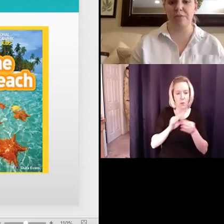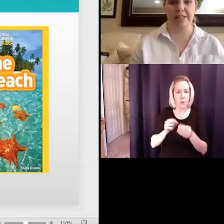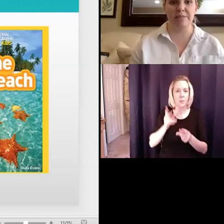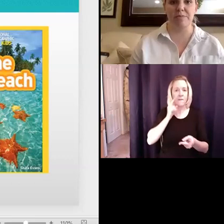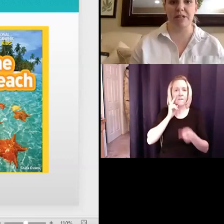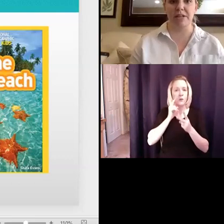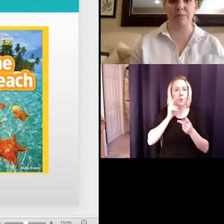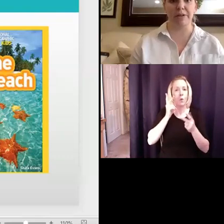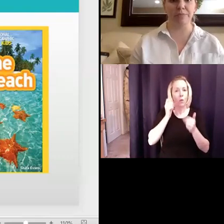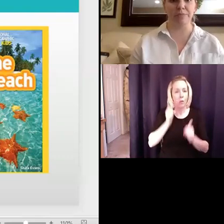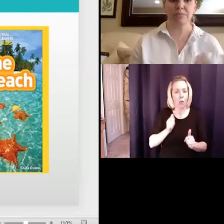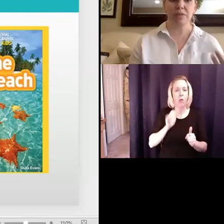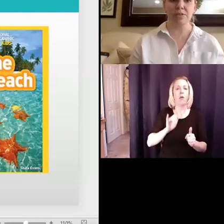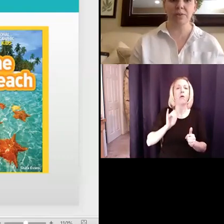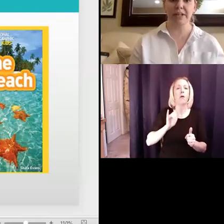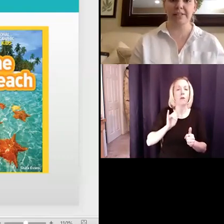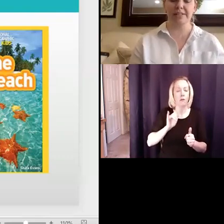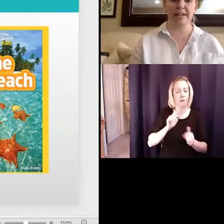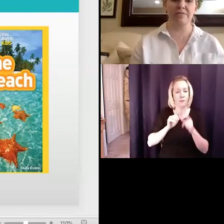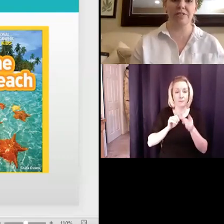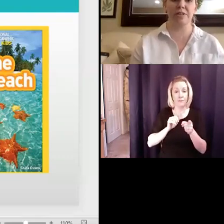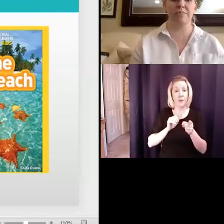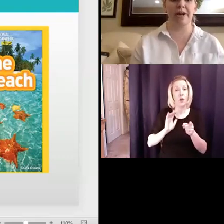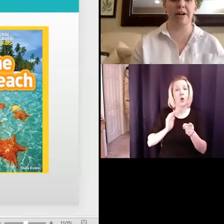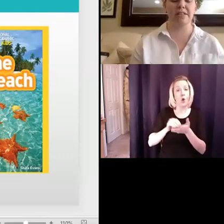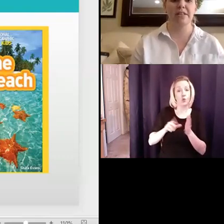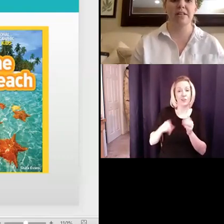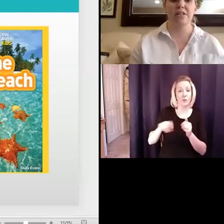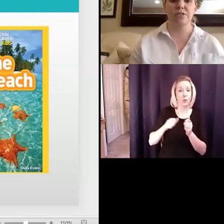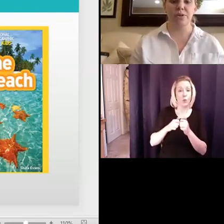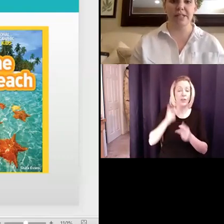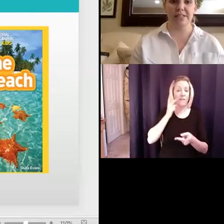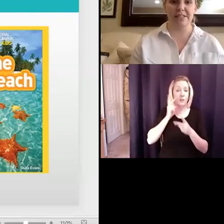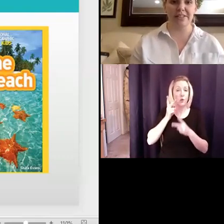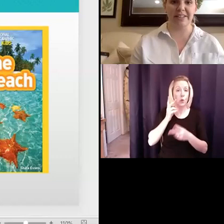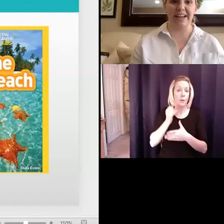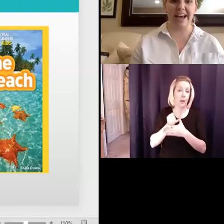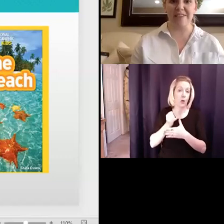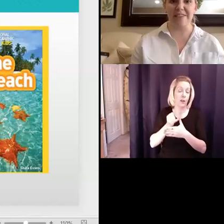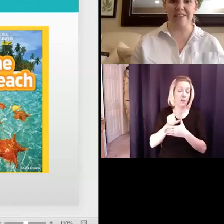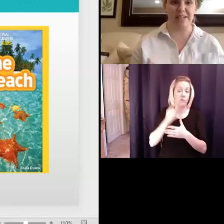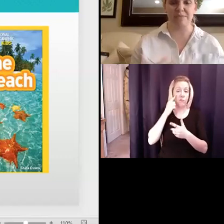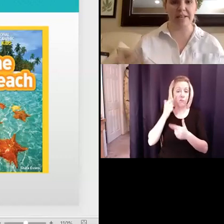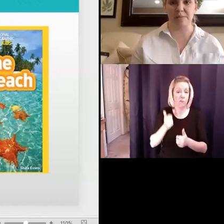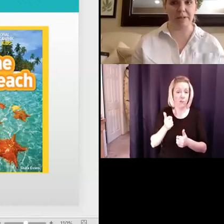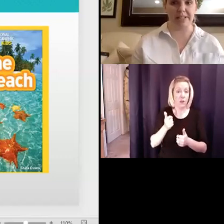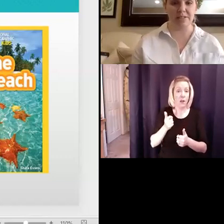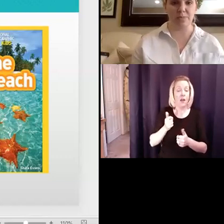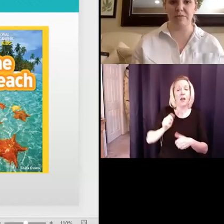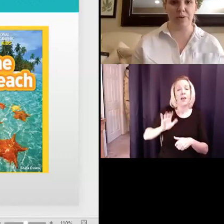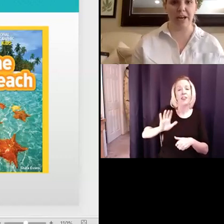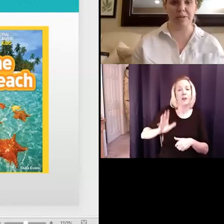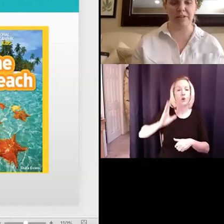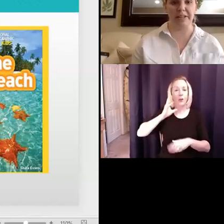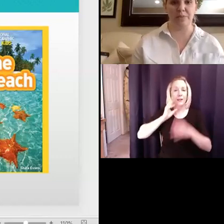helpful concept for me to think about. So our kids that have vision impairments don't necessarily have the same experience